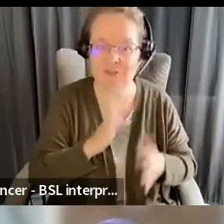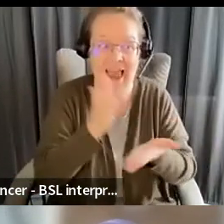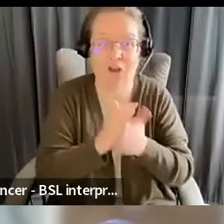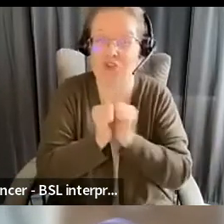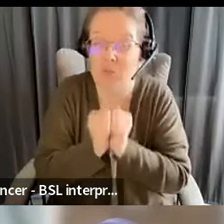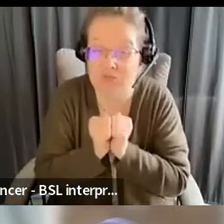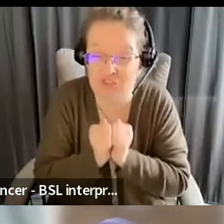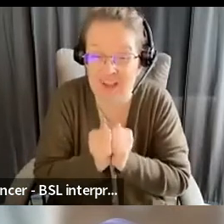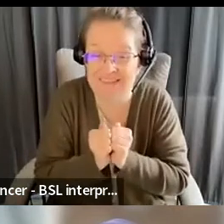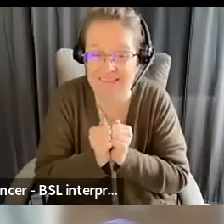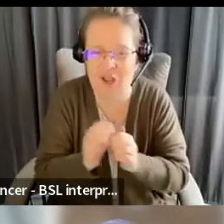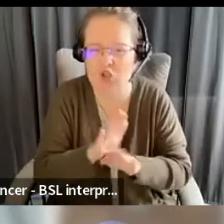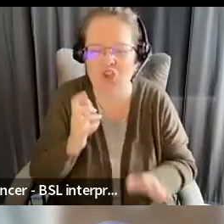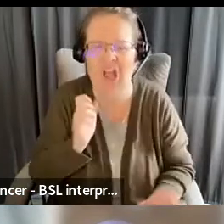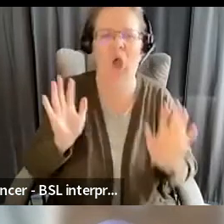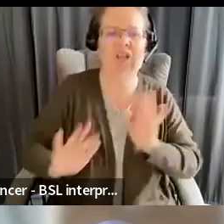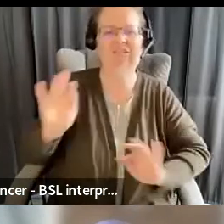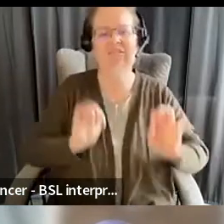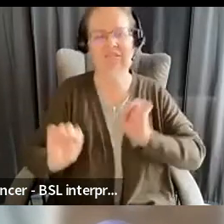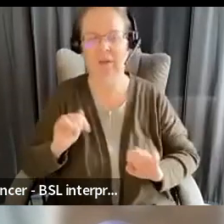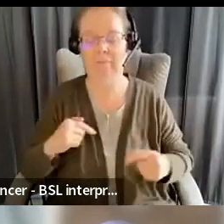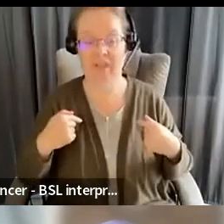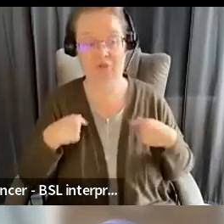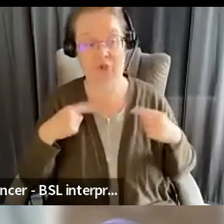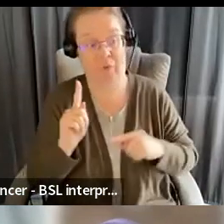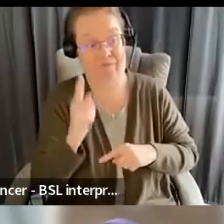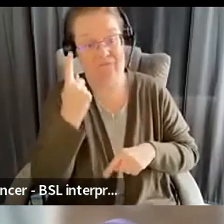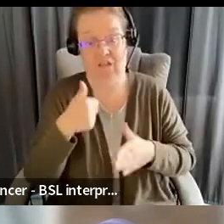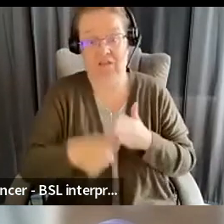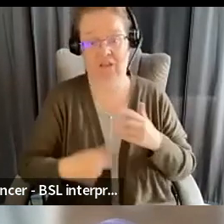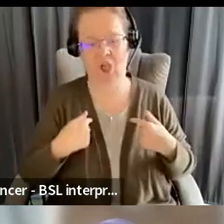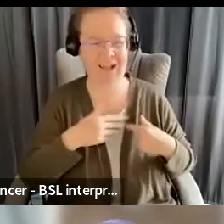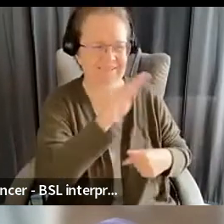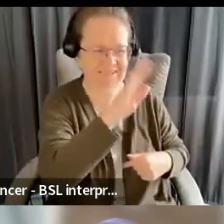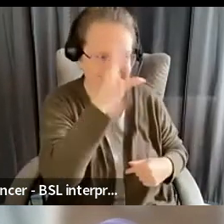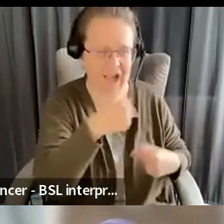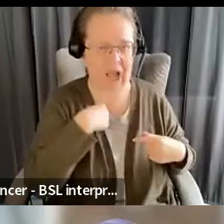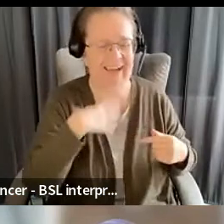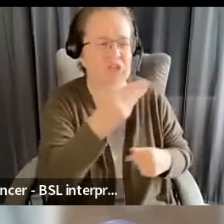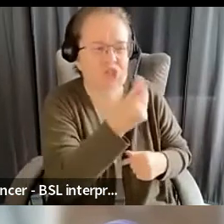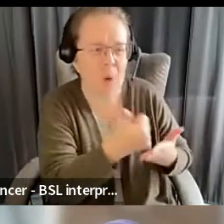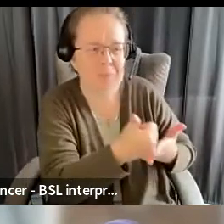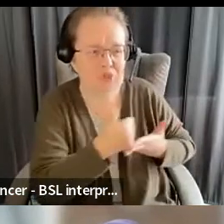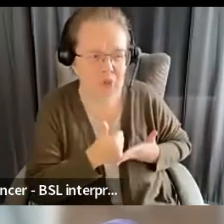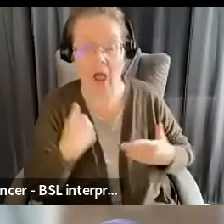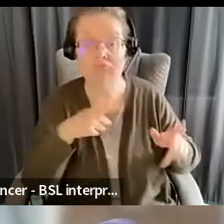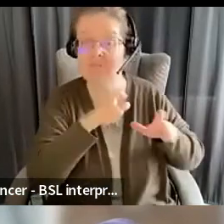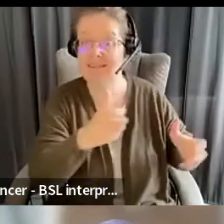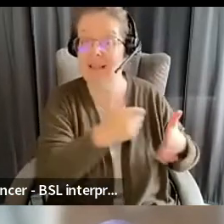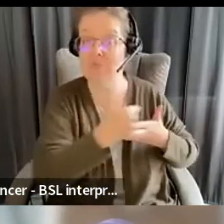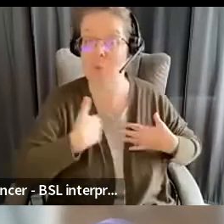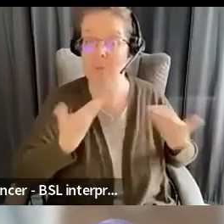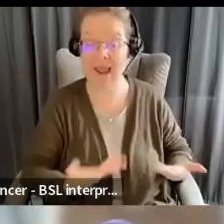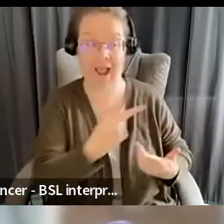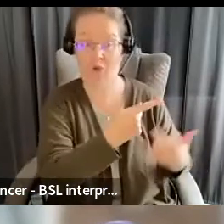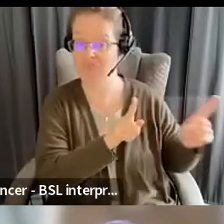appreciated. And so from the start, my manager knew that, you know, I needed some support, and he still supports me now, and he's very